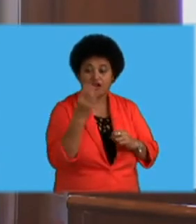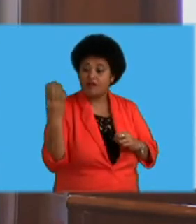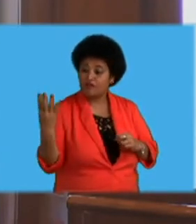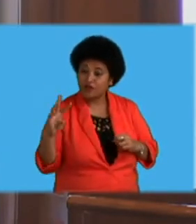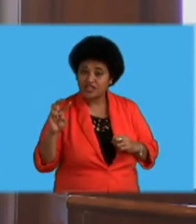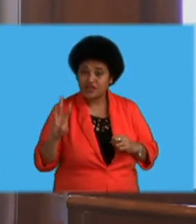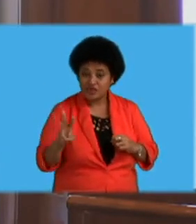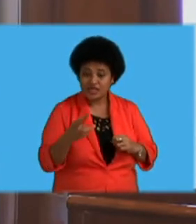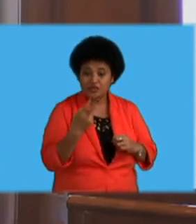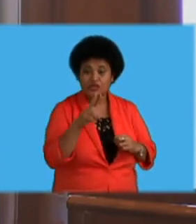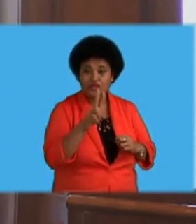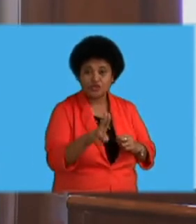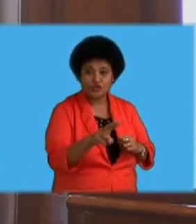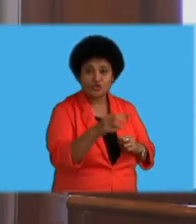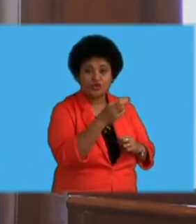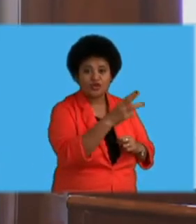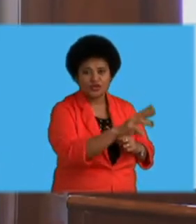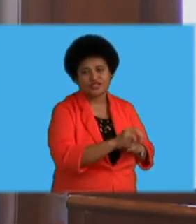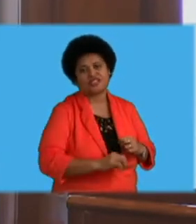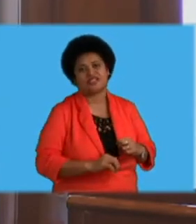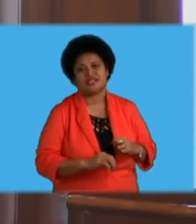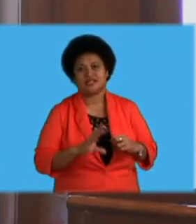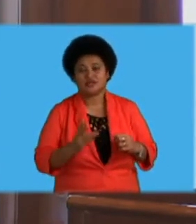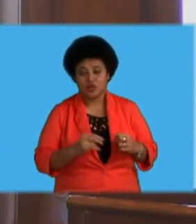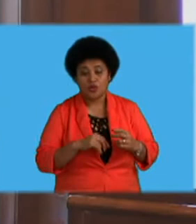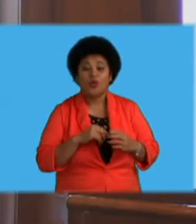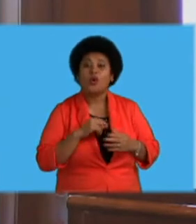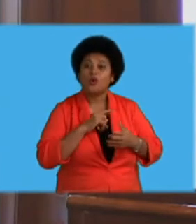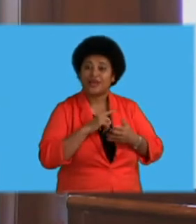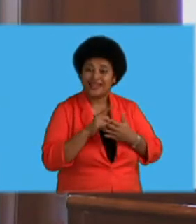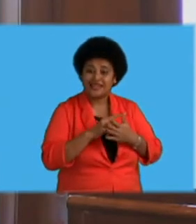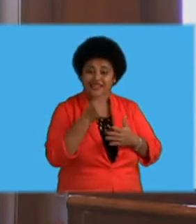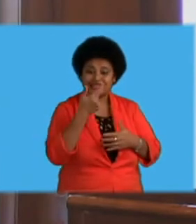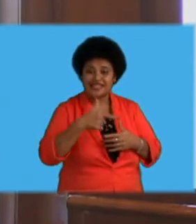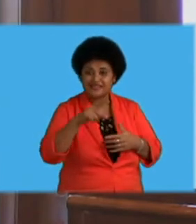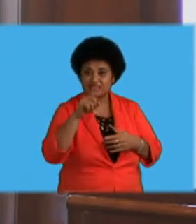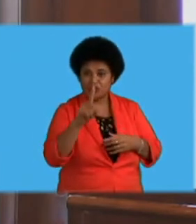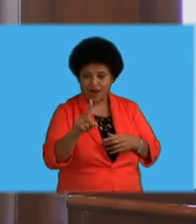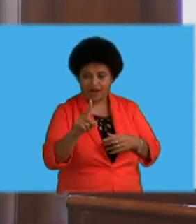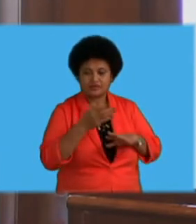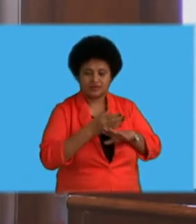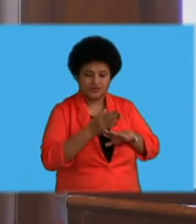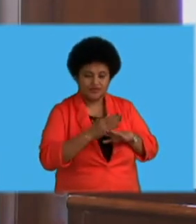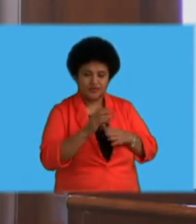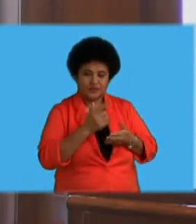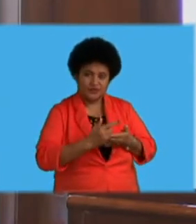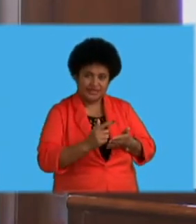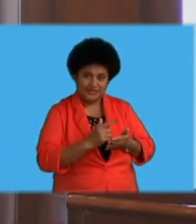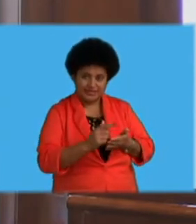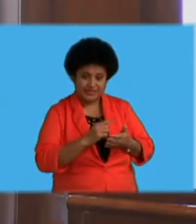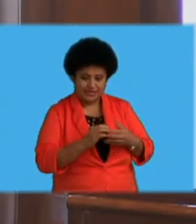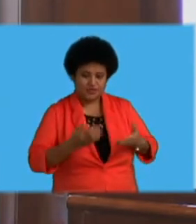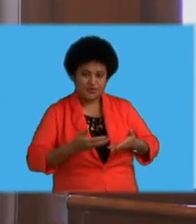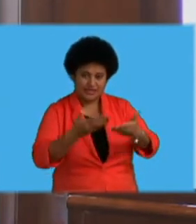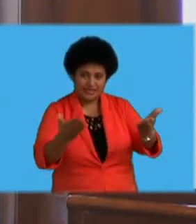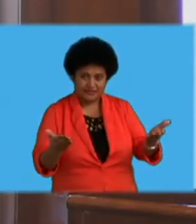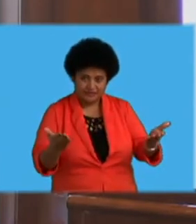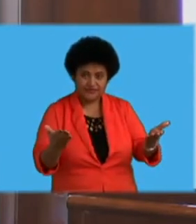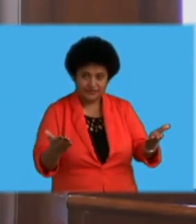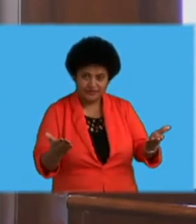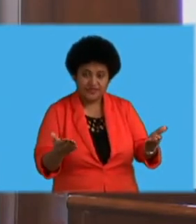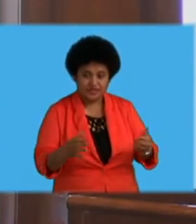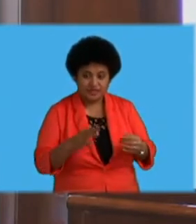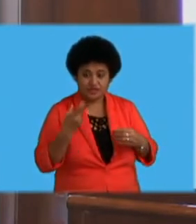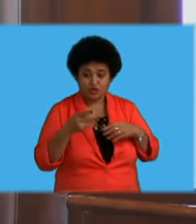15 respectively. A further 71 renewed agricultural leases are also ready to be issued and was earmarked